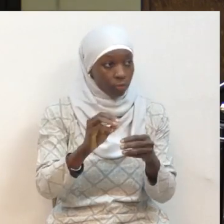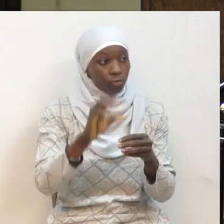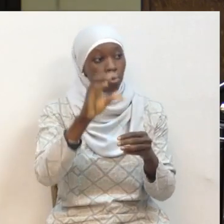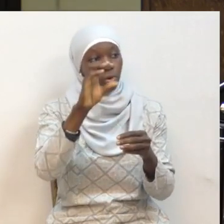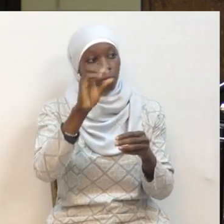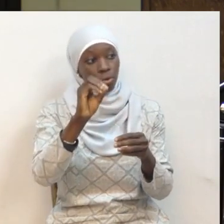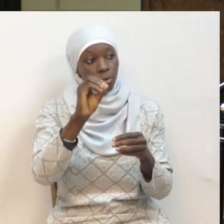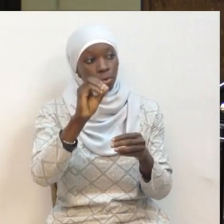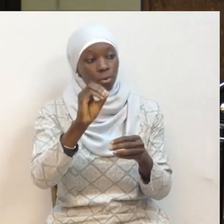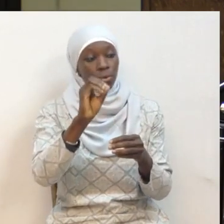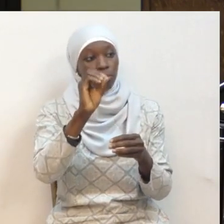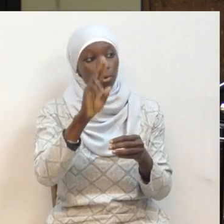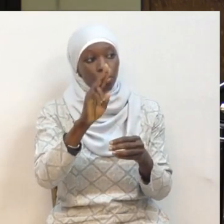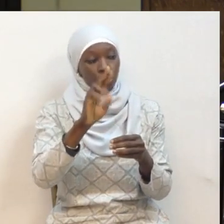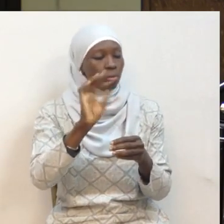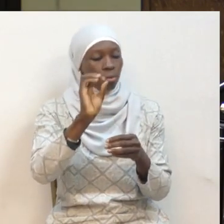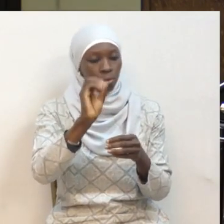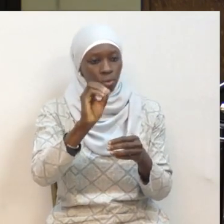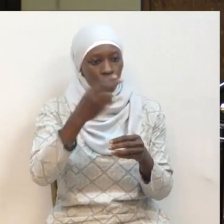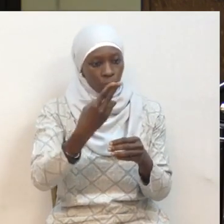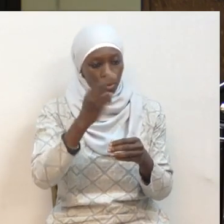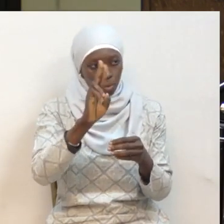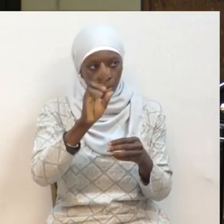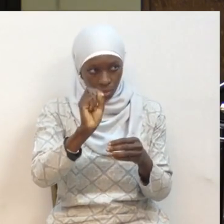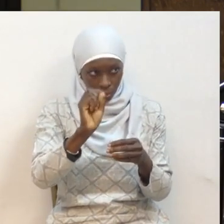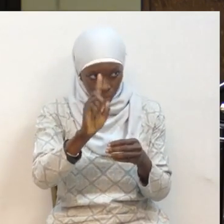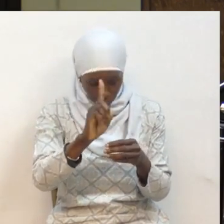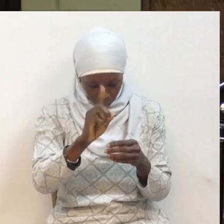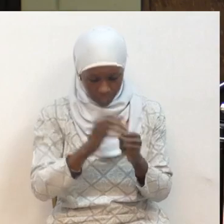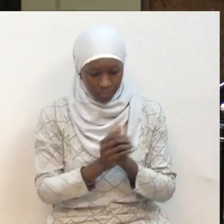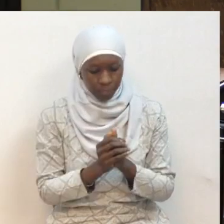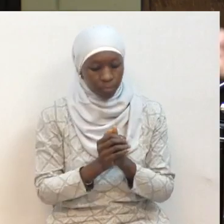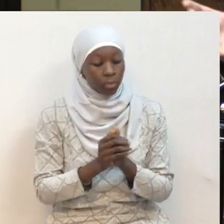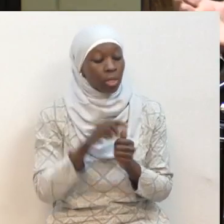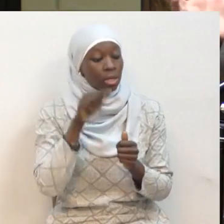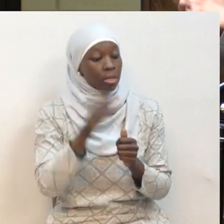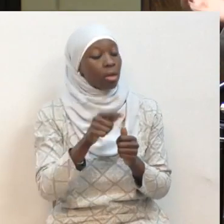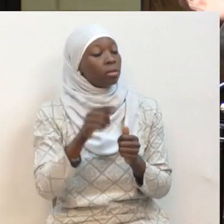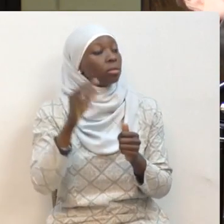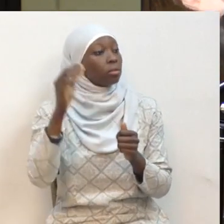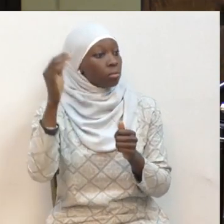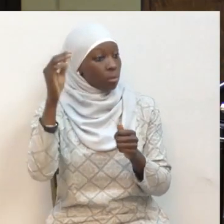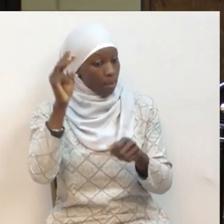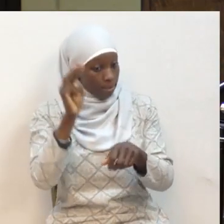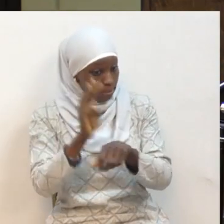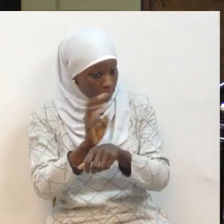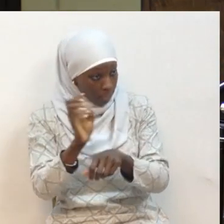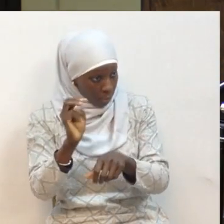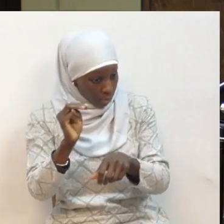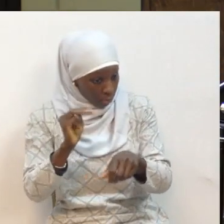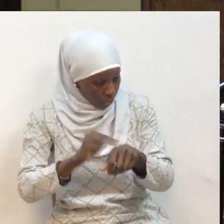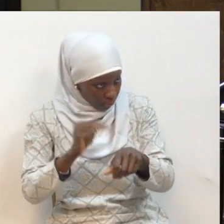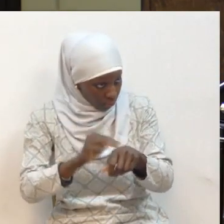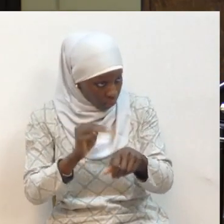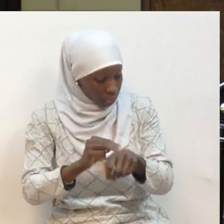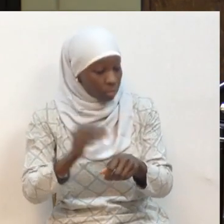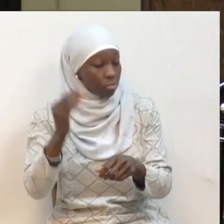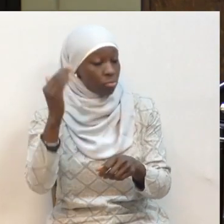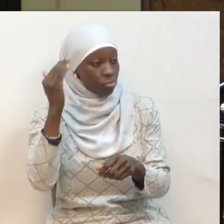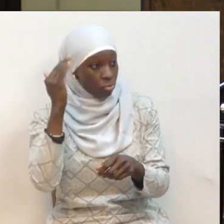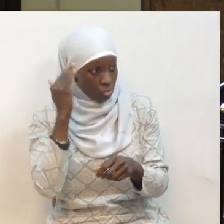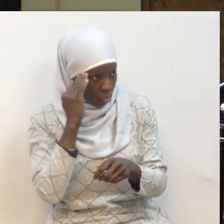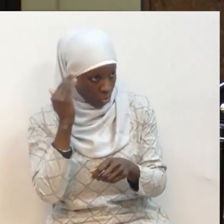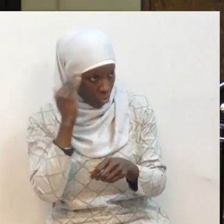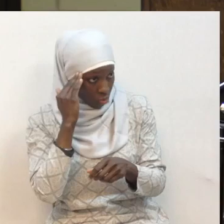battle where the Muslims knew that there is an attack, a pending attack coming from